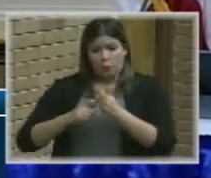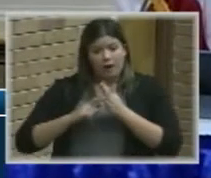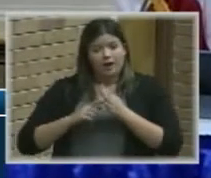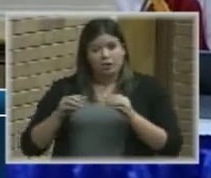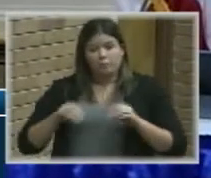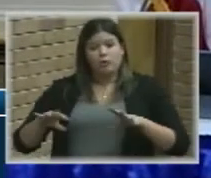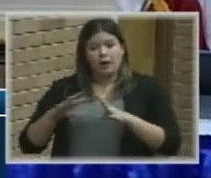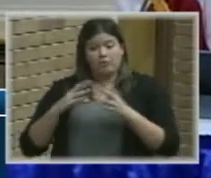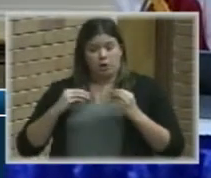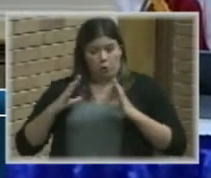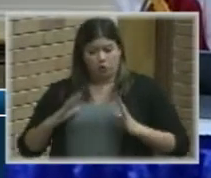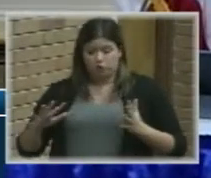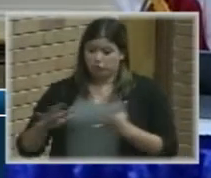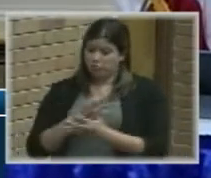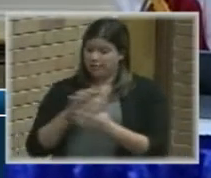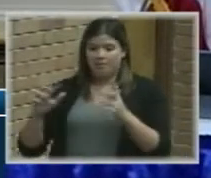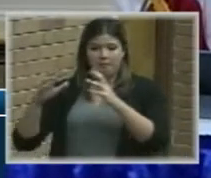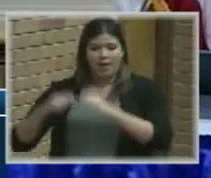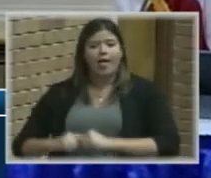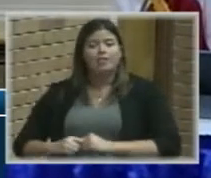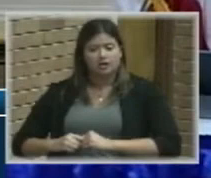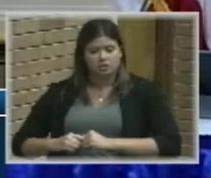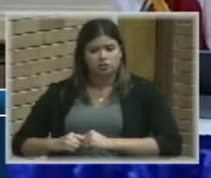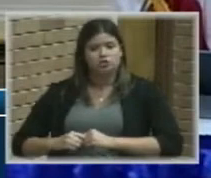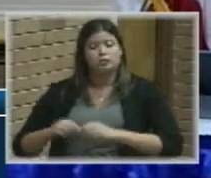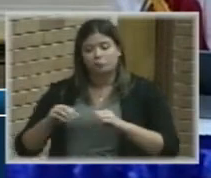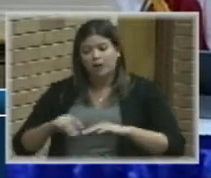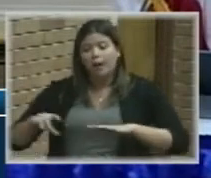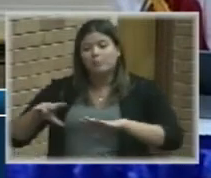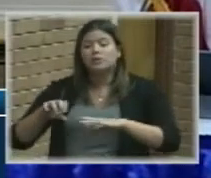properties or to perform